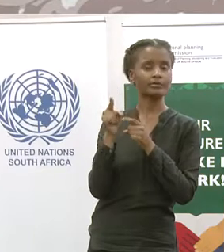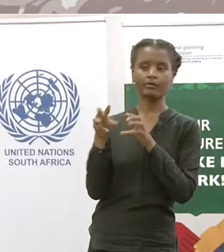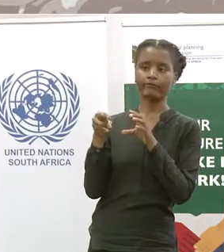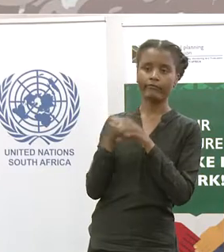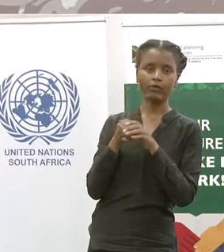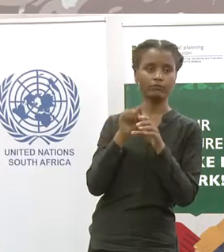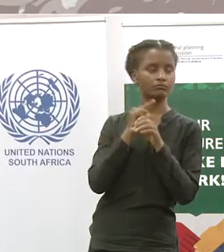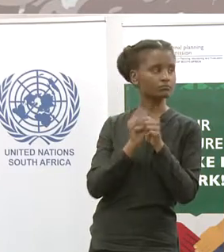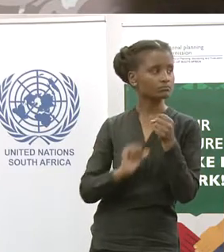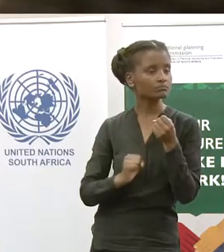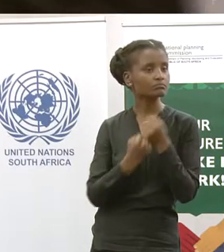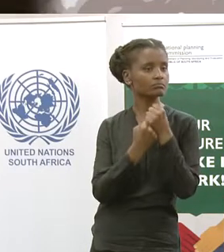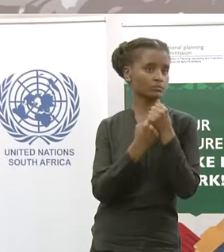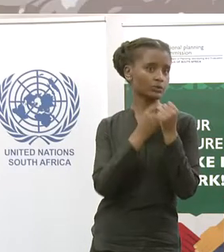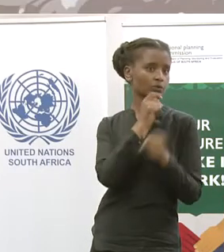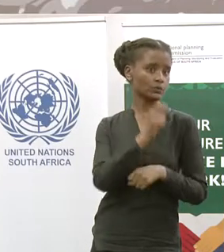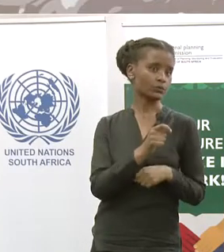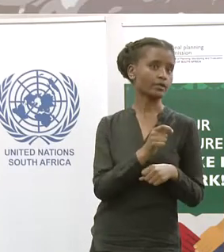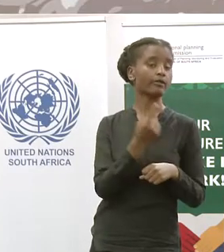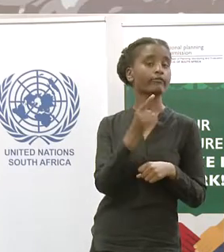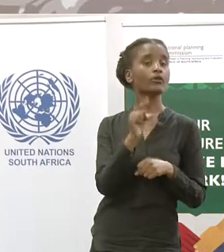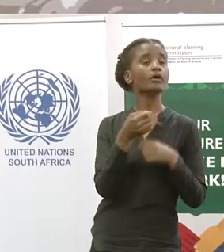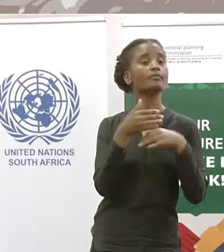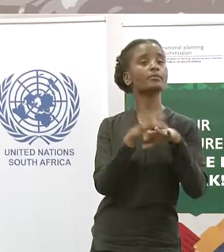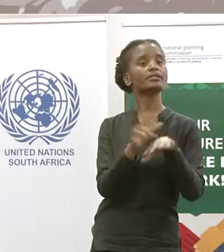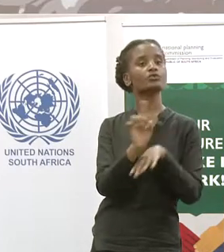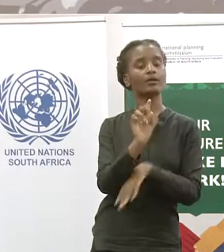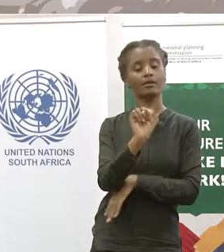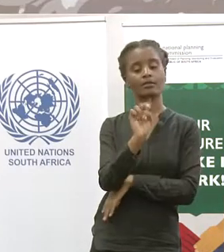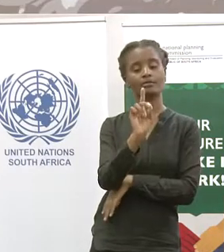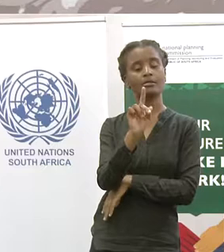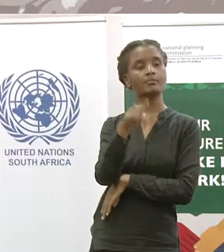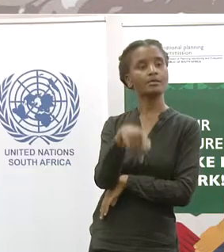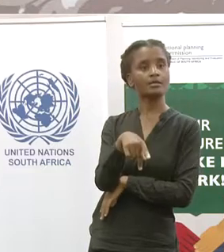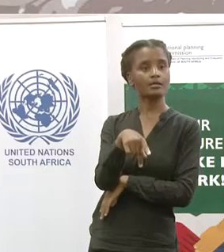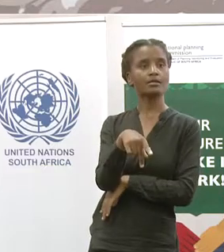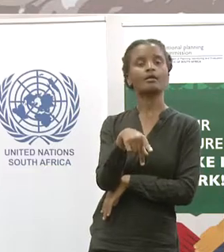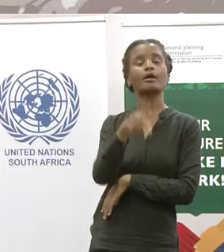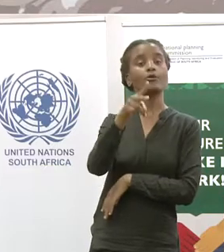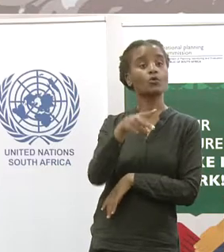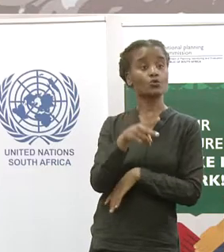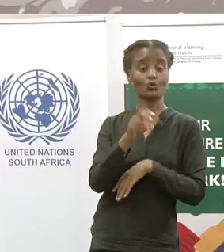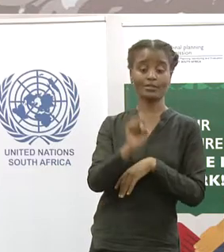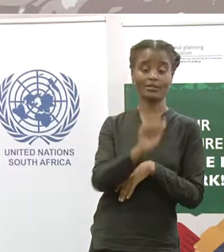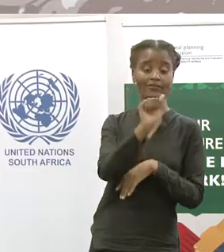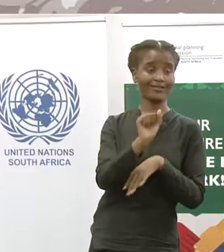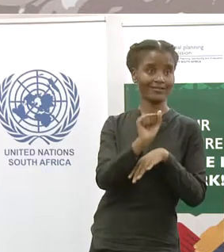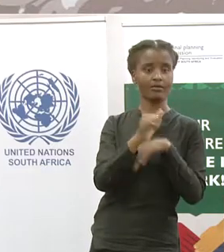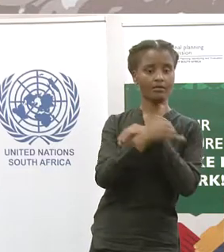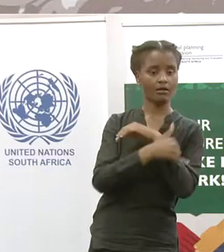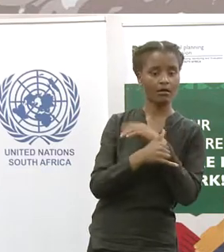and important for the implementation of the NDP and changing the face of South Africa as a country as we know it.